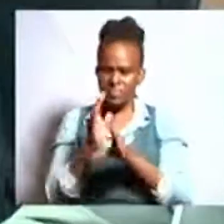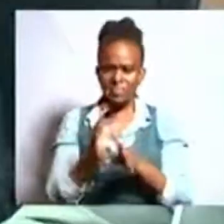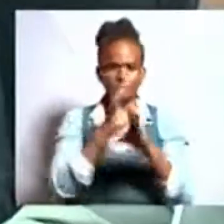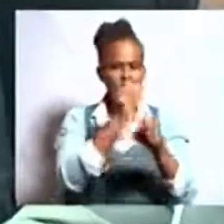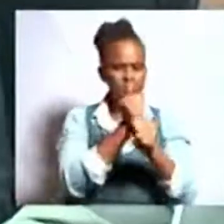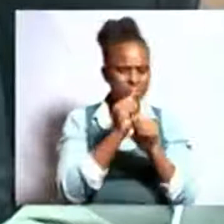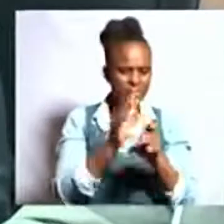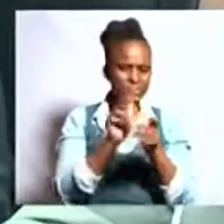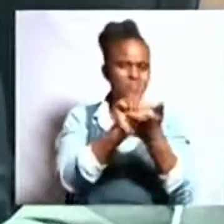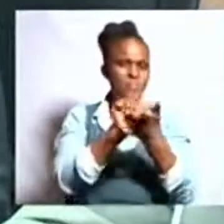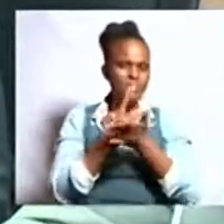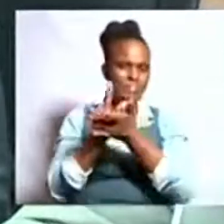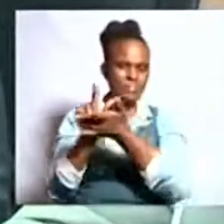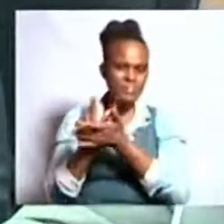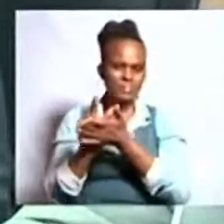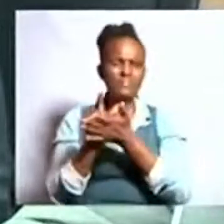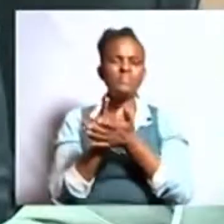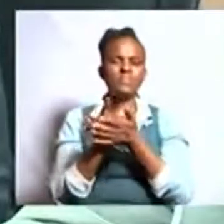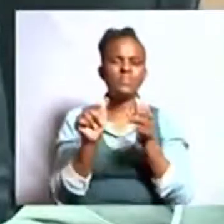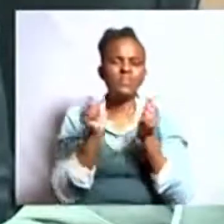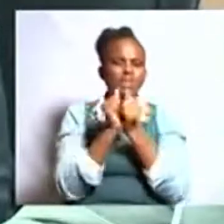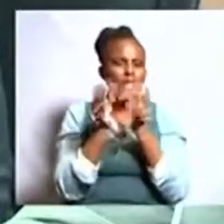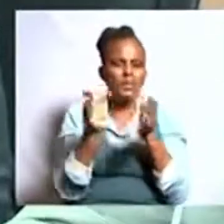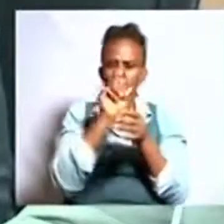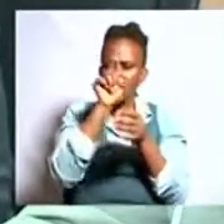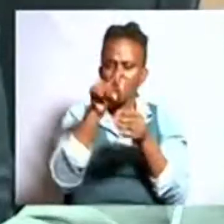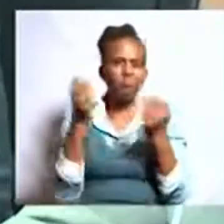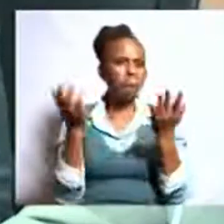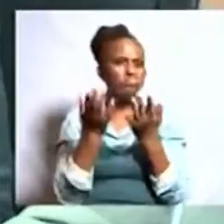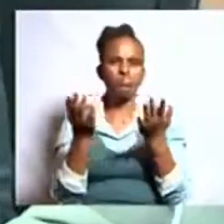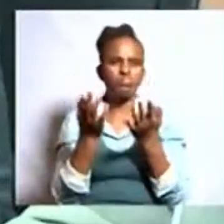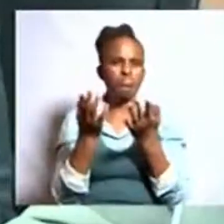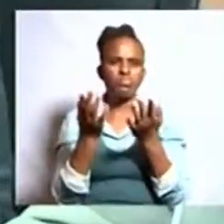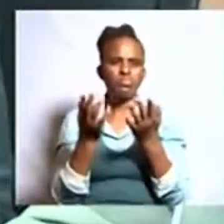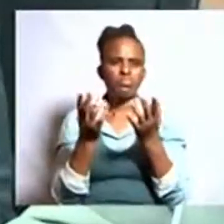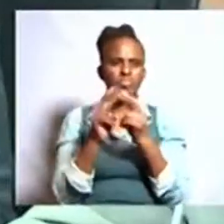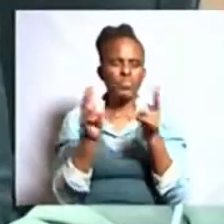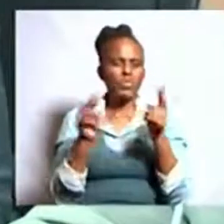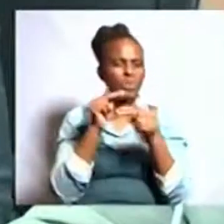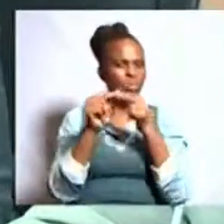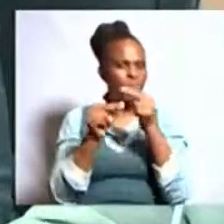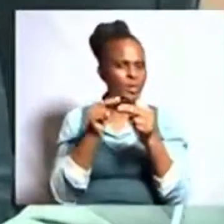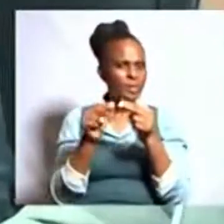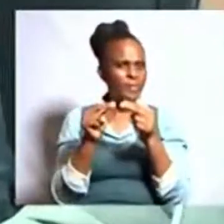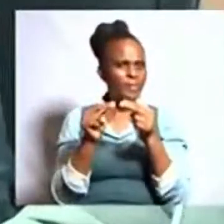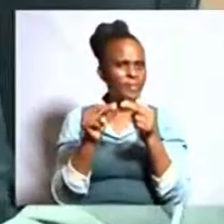recipients have been given loans without insurance. So